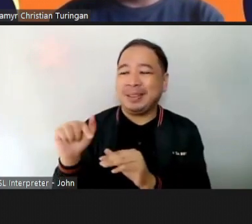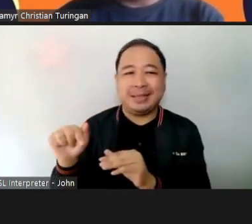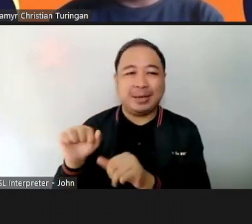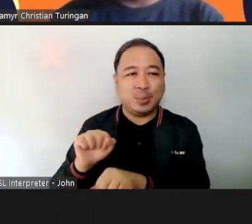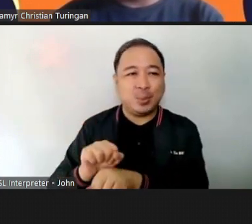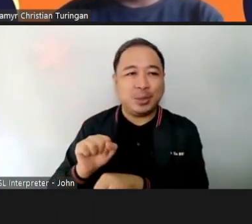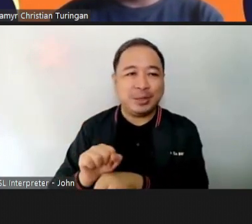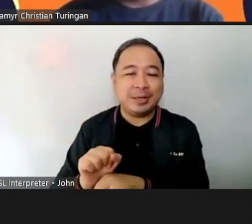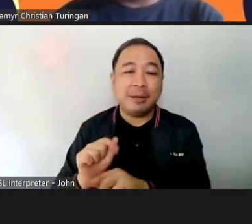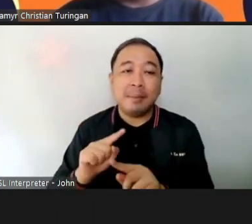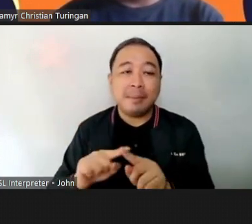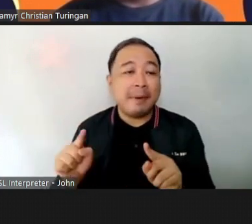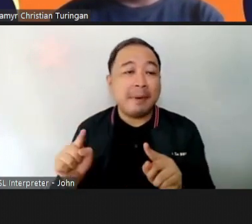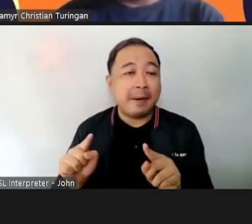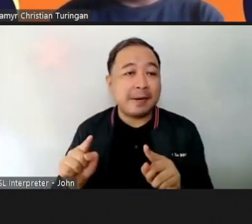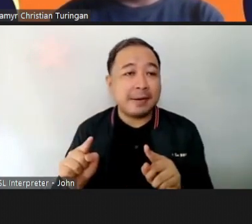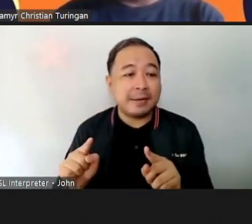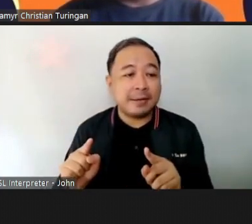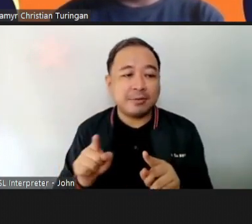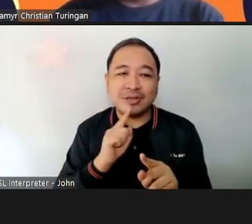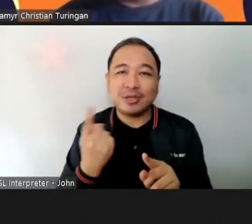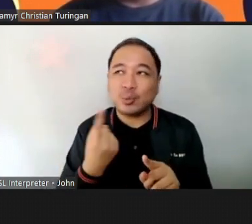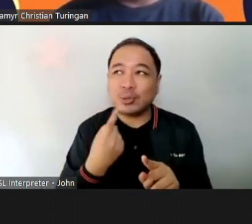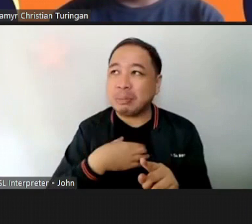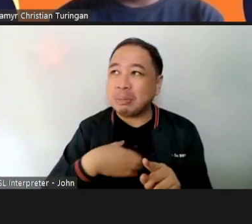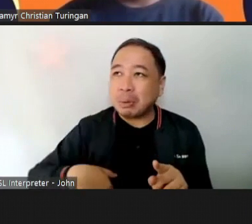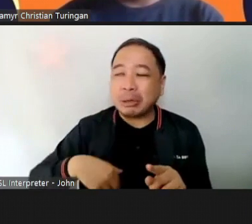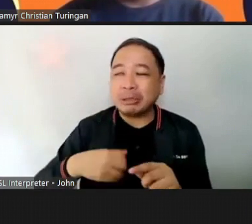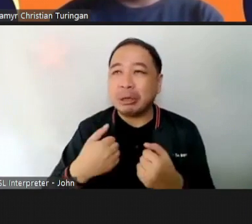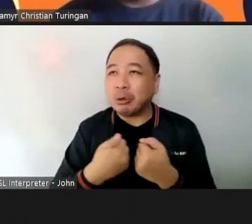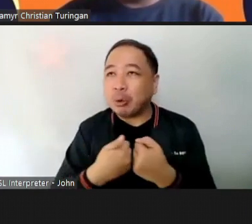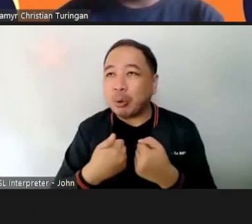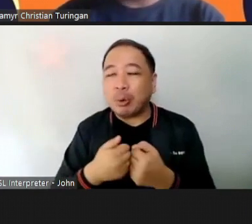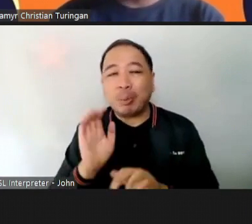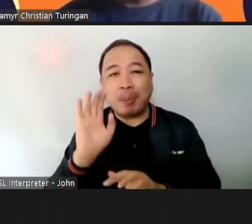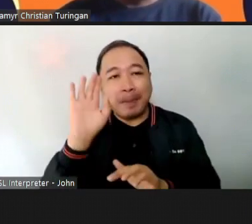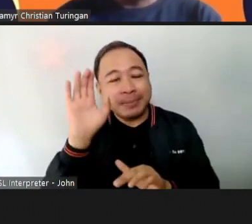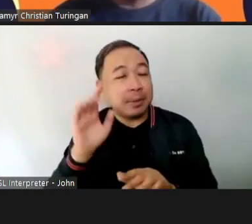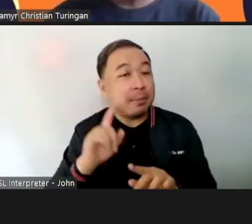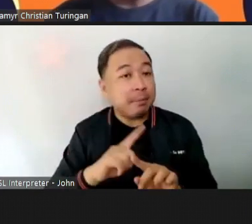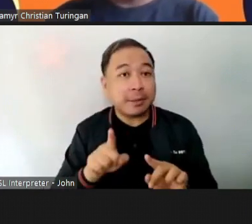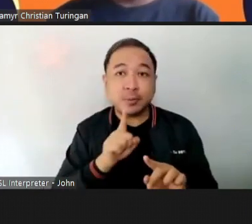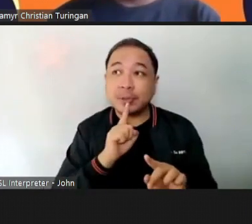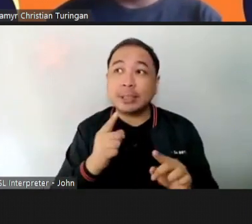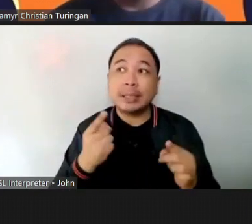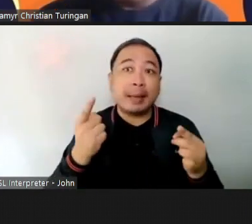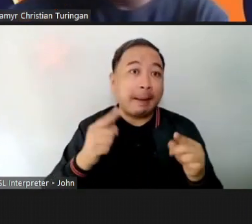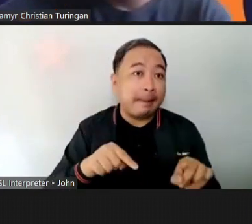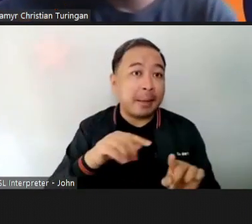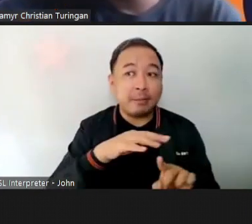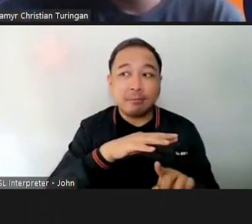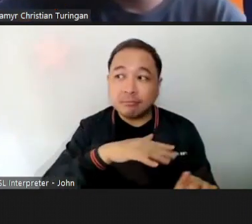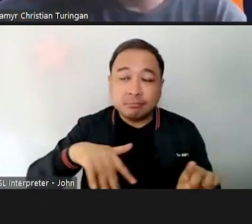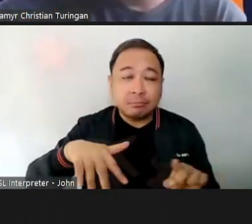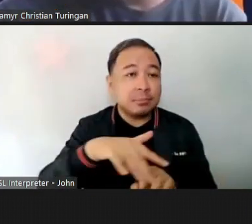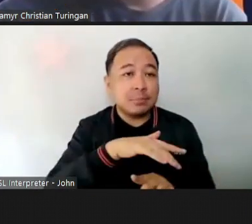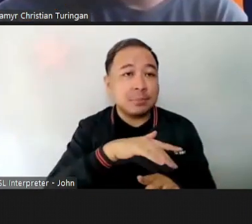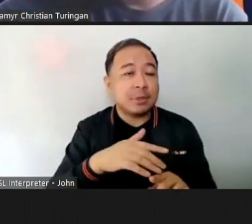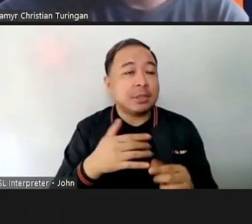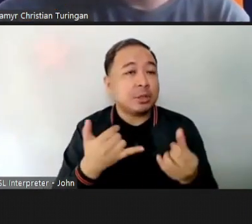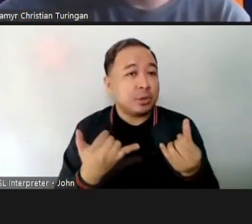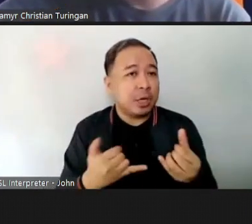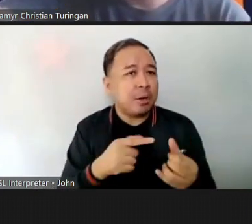mga beauty contest, paliga, but it's more to that. It's being in a platform, nandun ka sa position wherein you